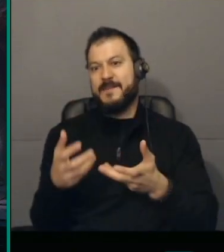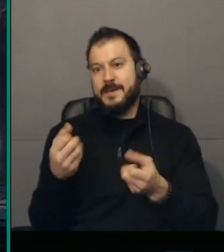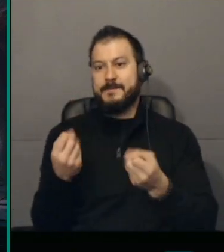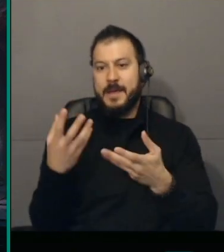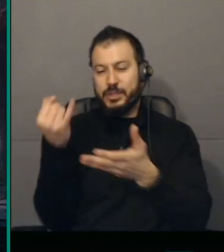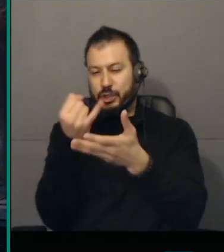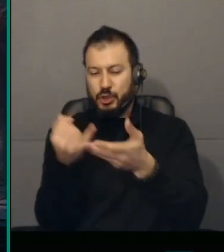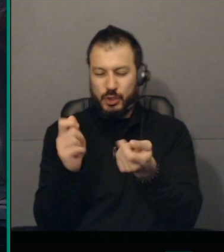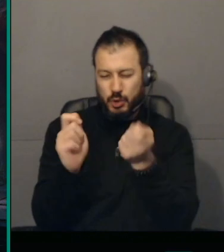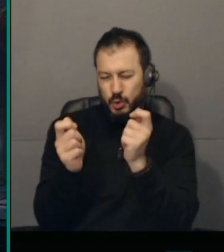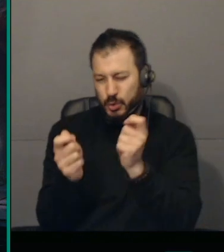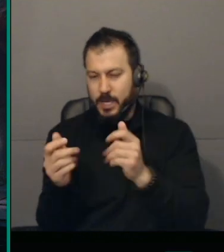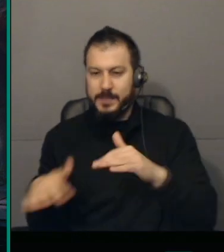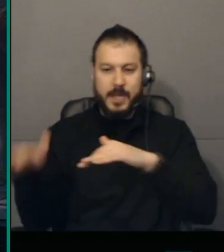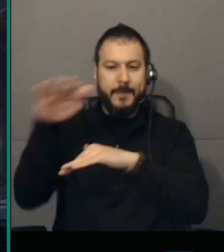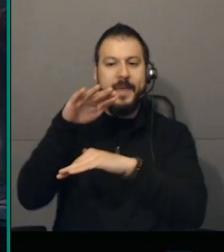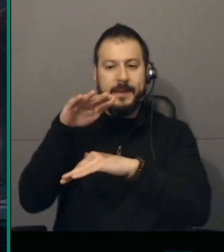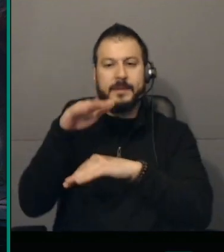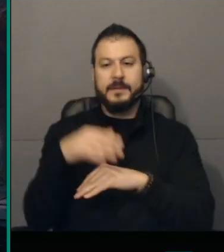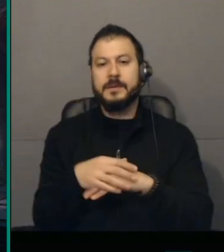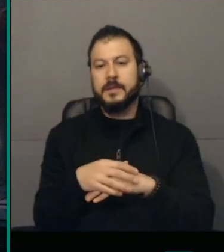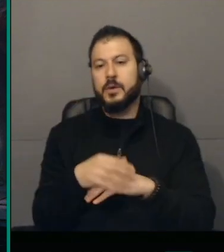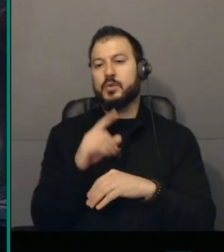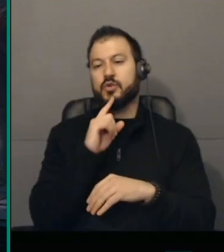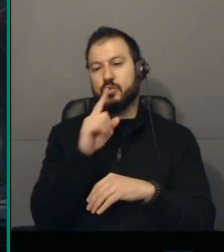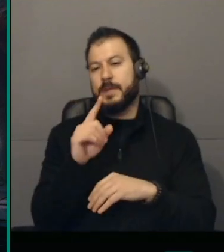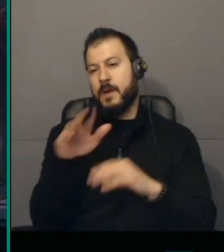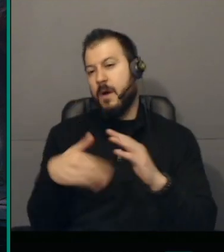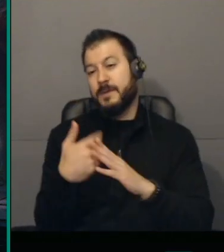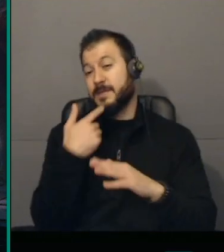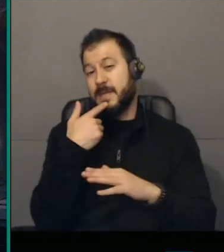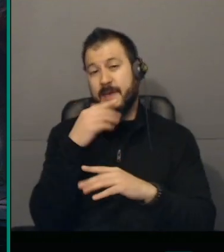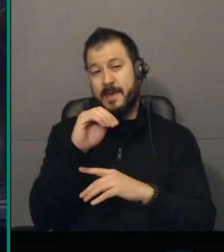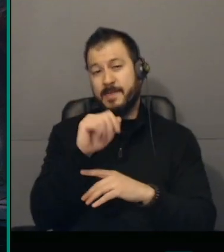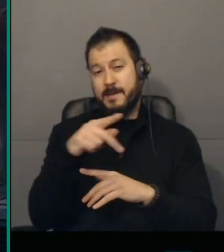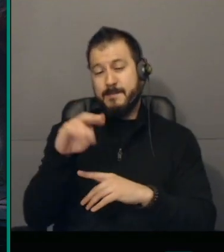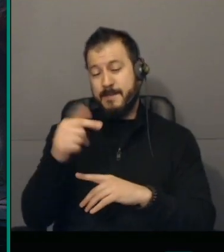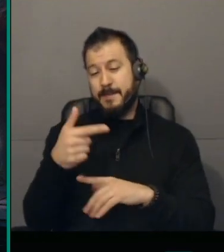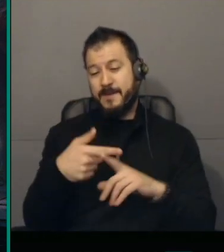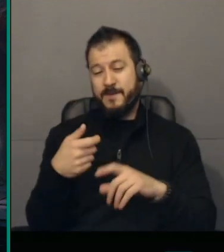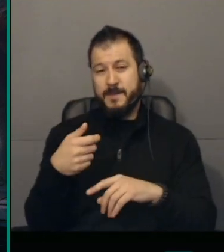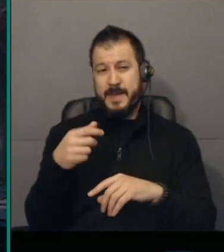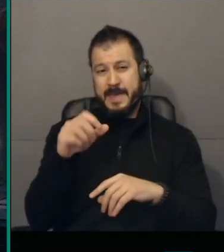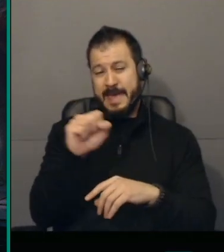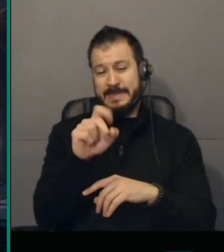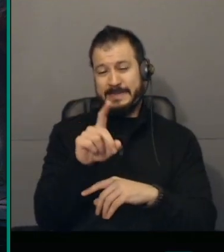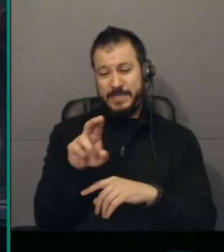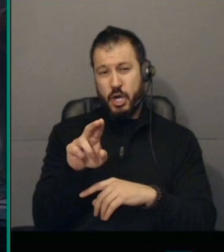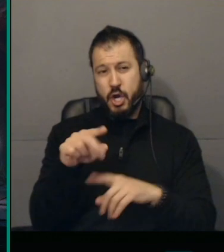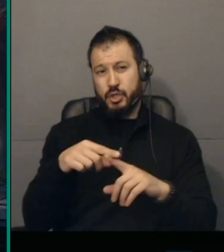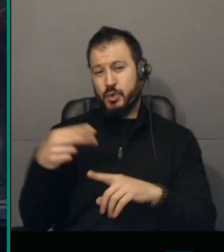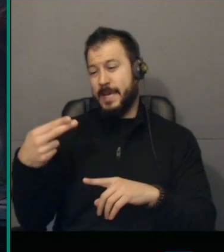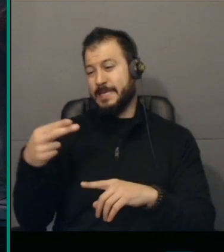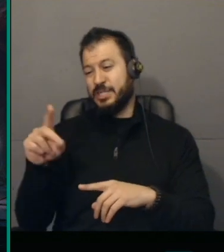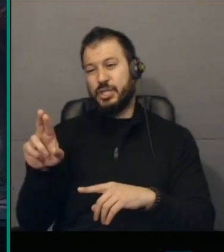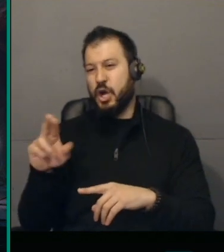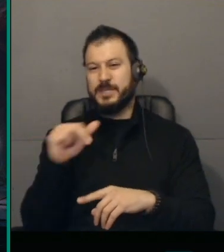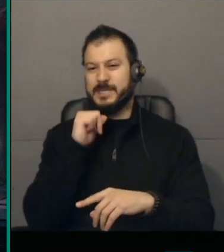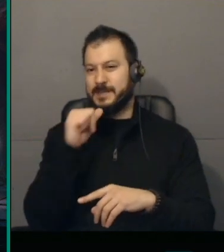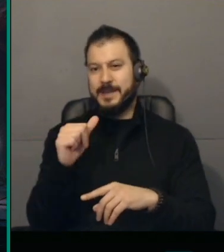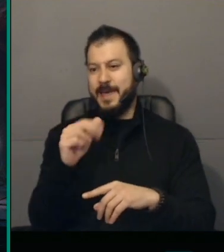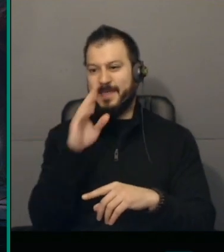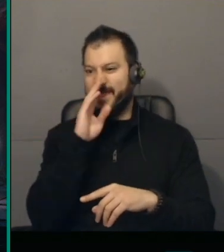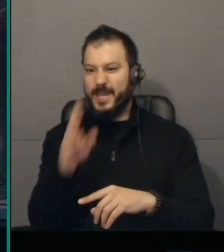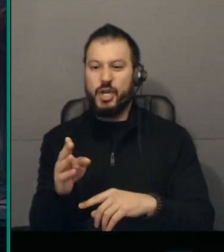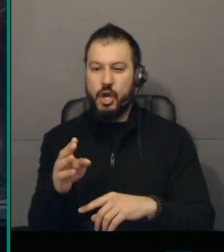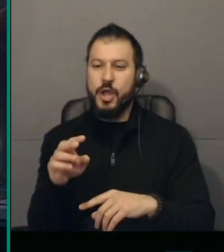of artistic tuning added on top of that. Which is really all to say that the mapping from SDR to HDR is not a linear conversion. And in